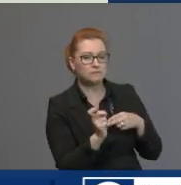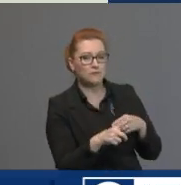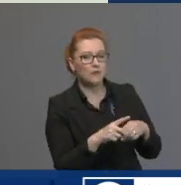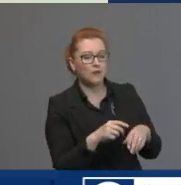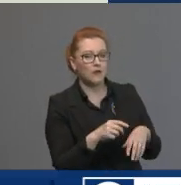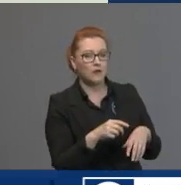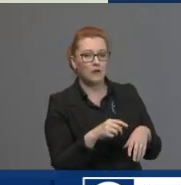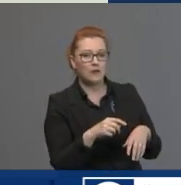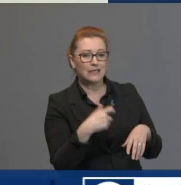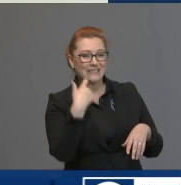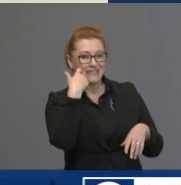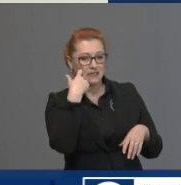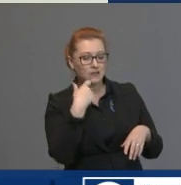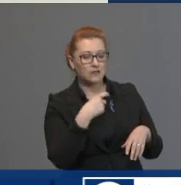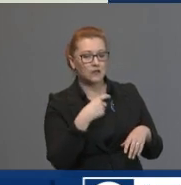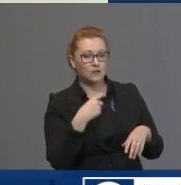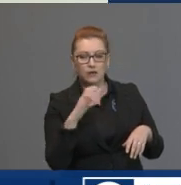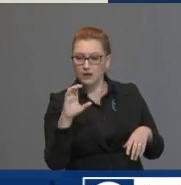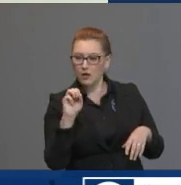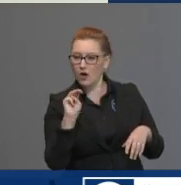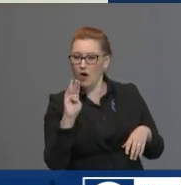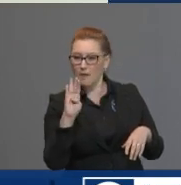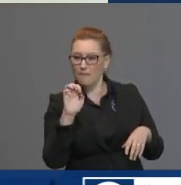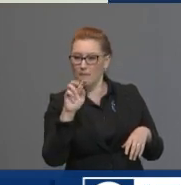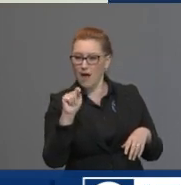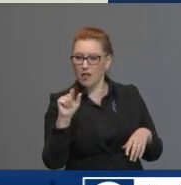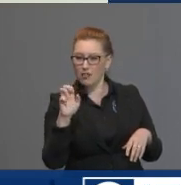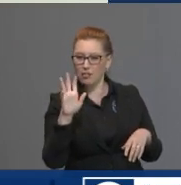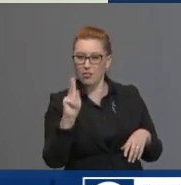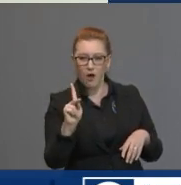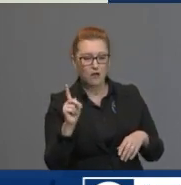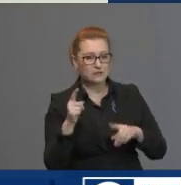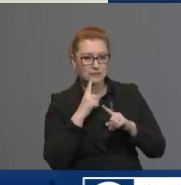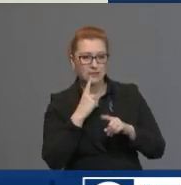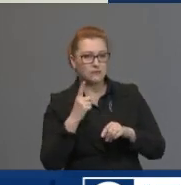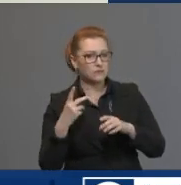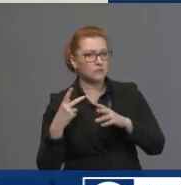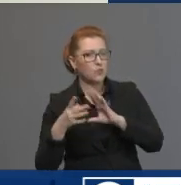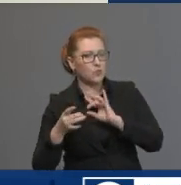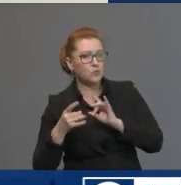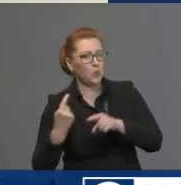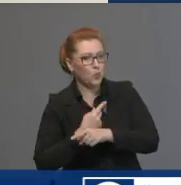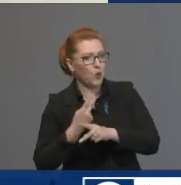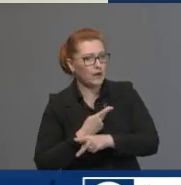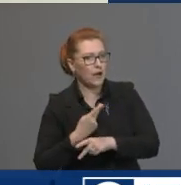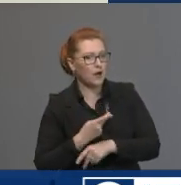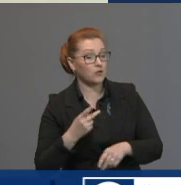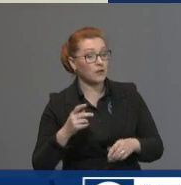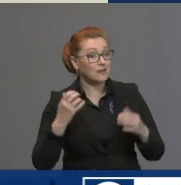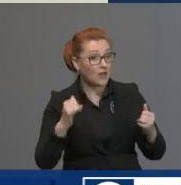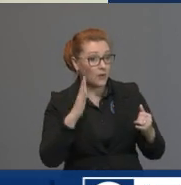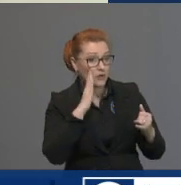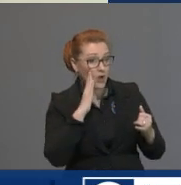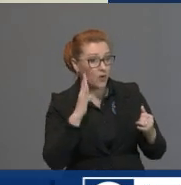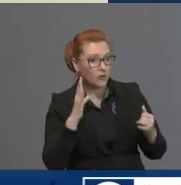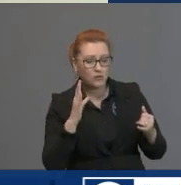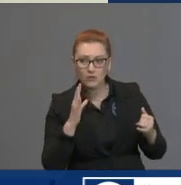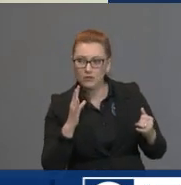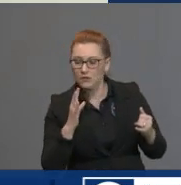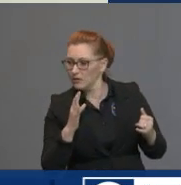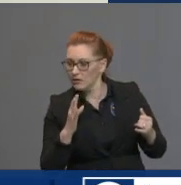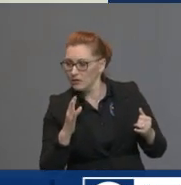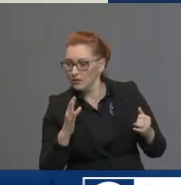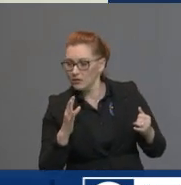press conferences a few weeks ago, said we're working things out. We find out today tens of thousands of people are not getting the full aid to which they're